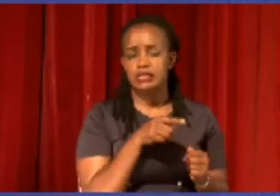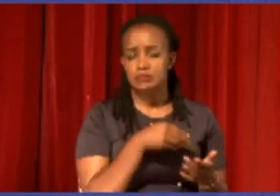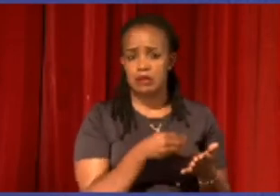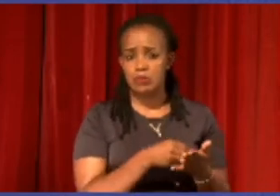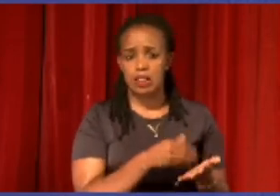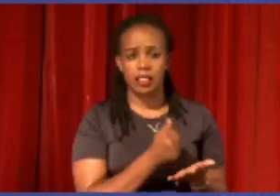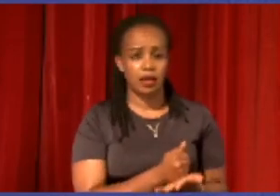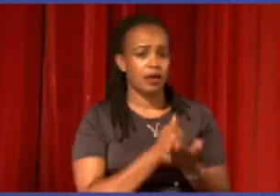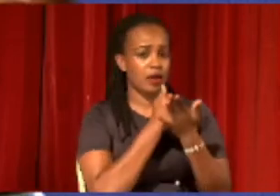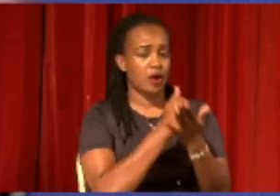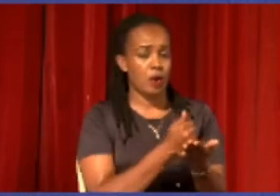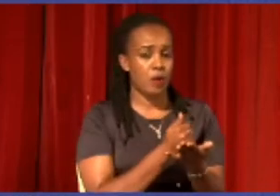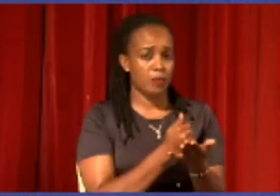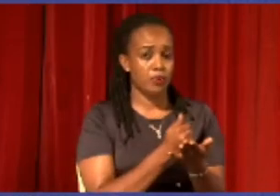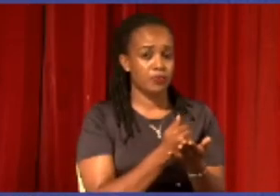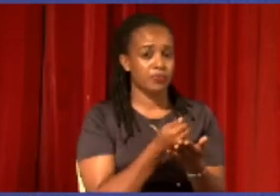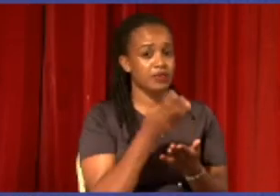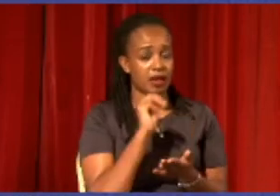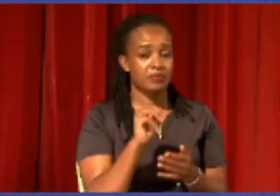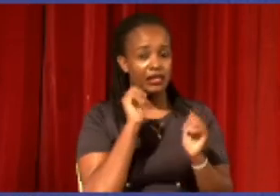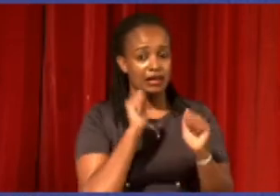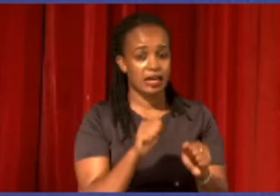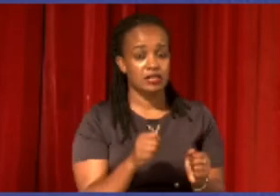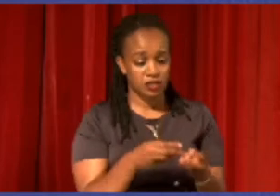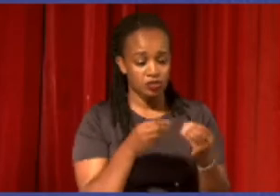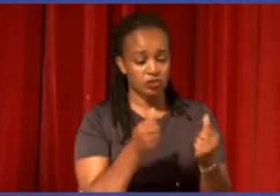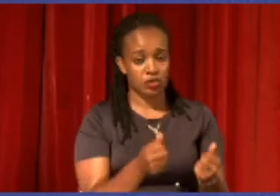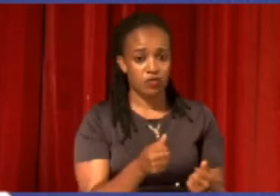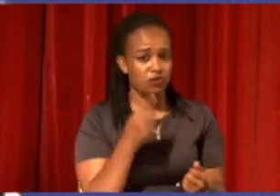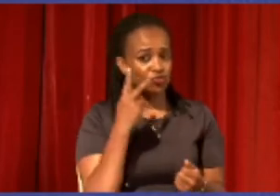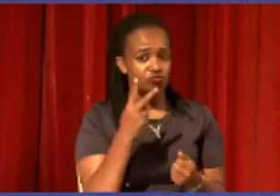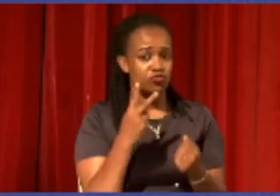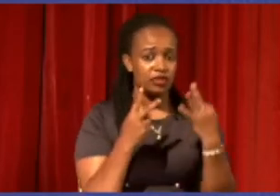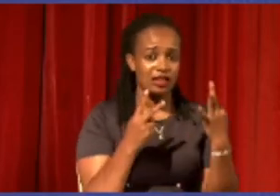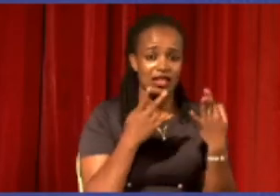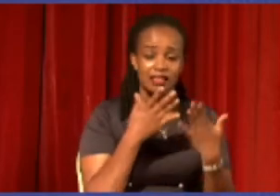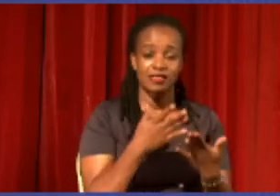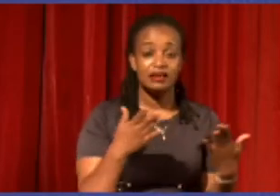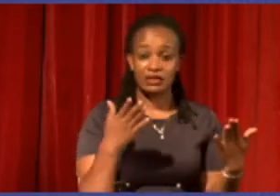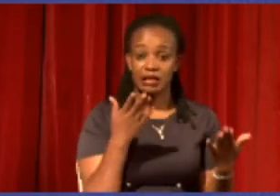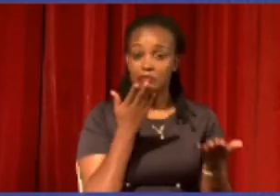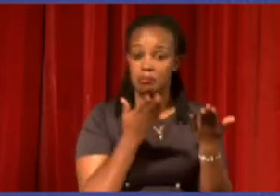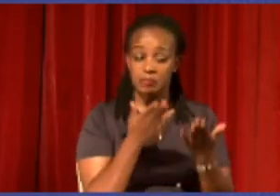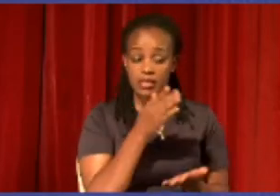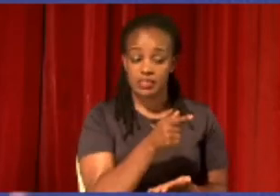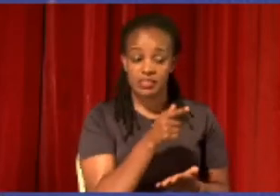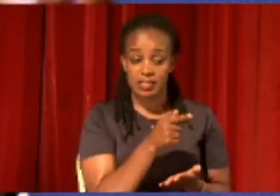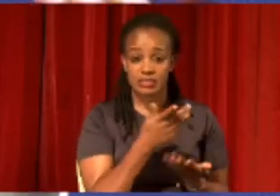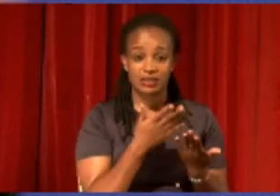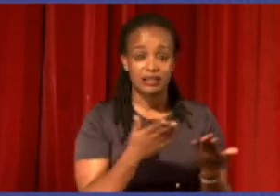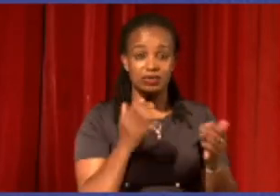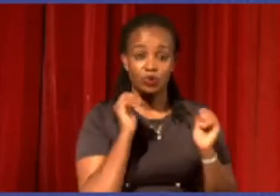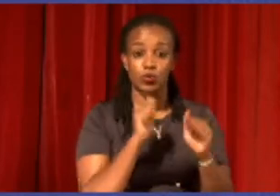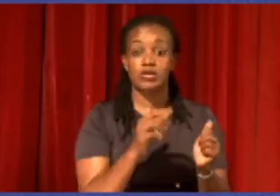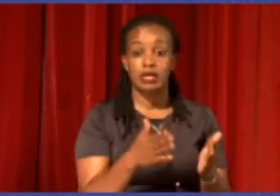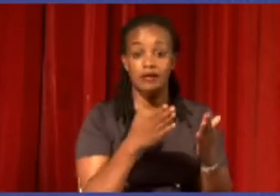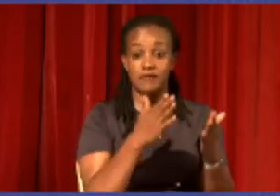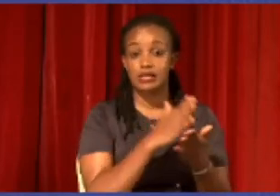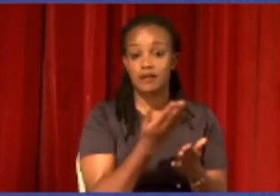He's been able to rescue himself from 2 gigs, and those 2 gigs can actually put food for him on the table, but he has also done